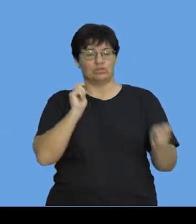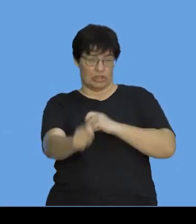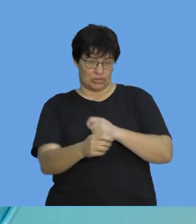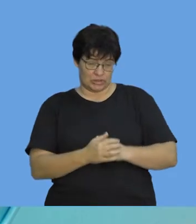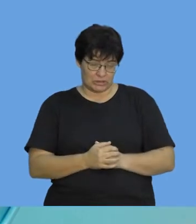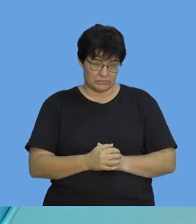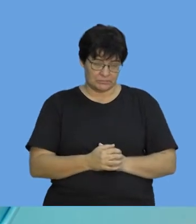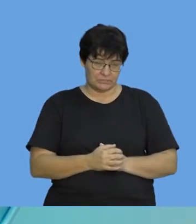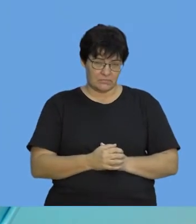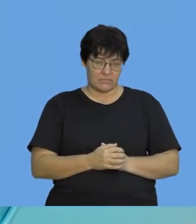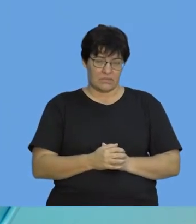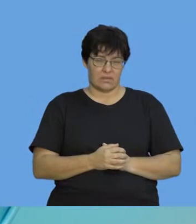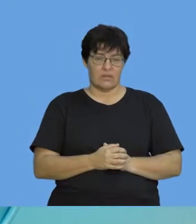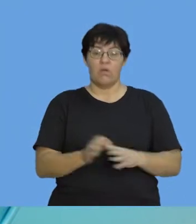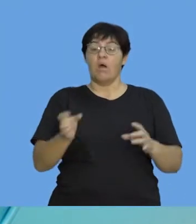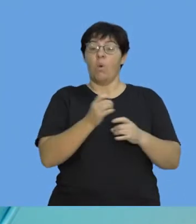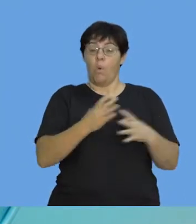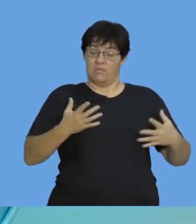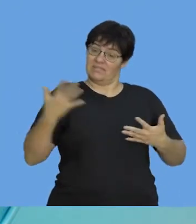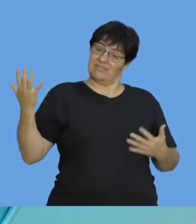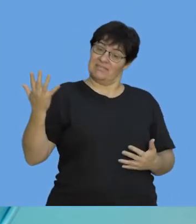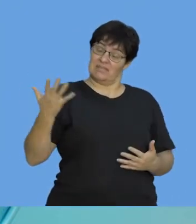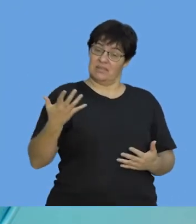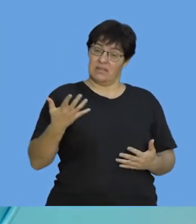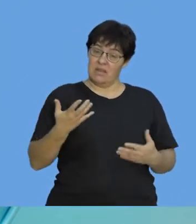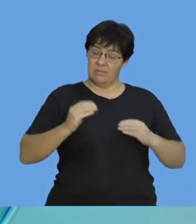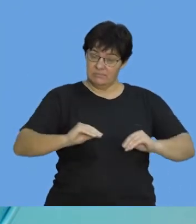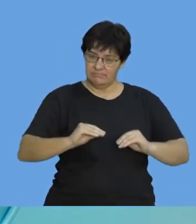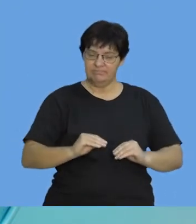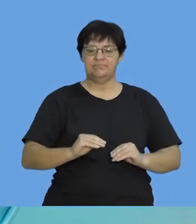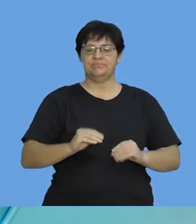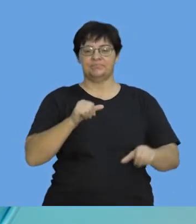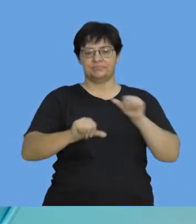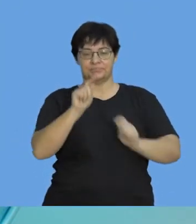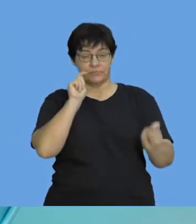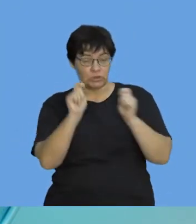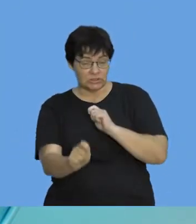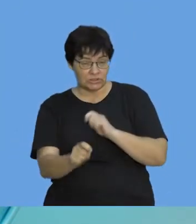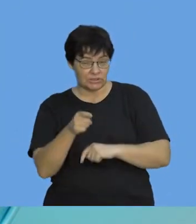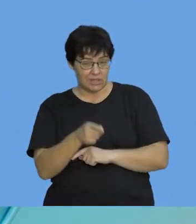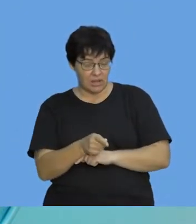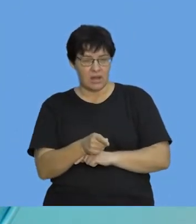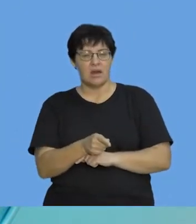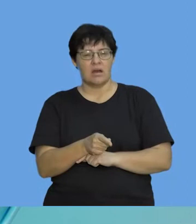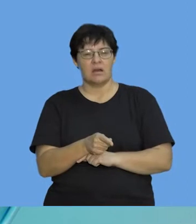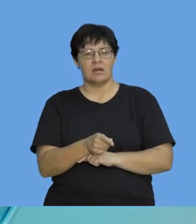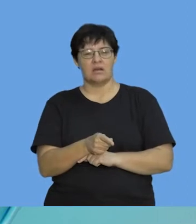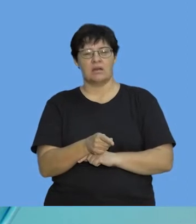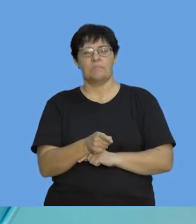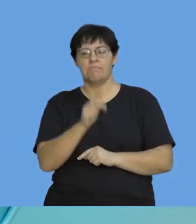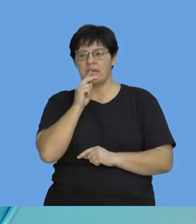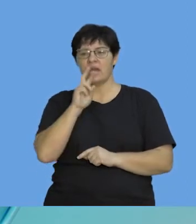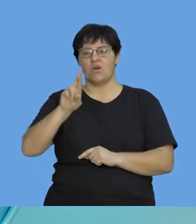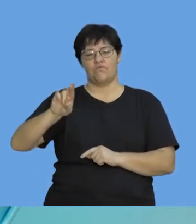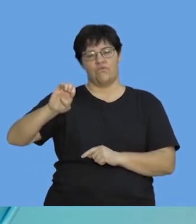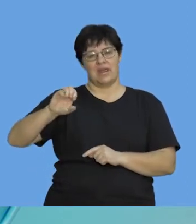our opening remarks is that, the word chemical change it's used in place of a reaction. So immediately we